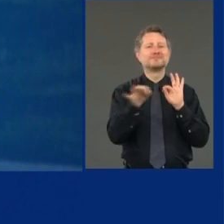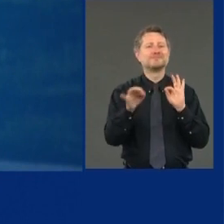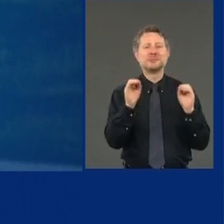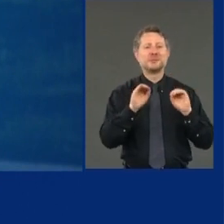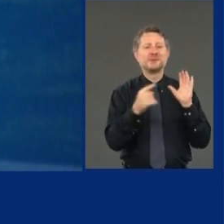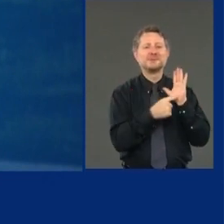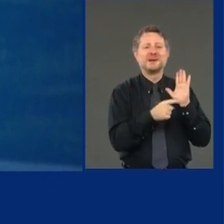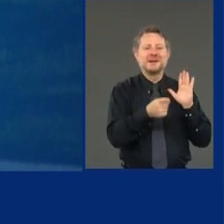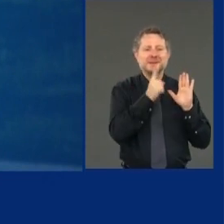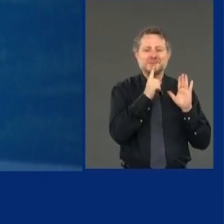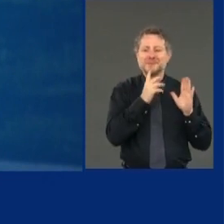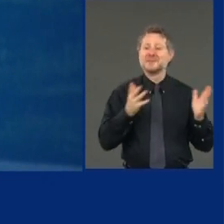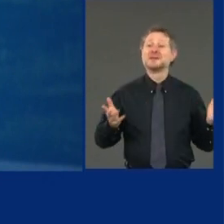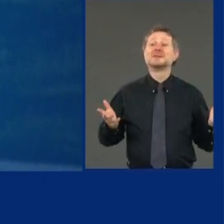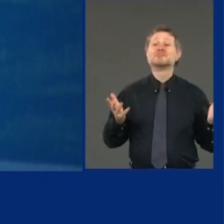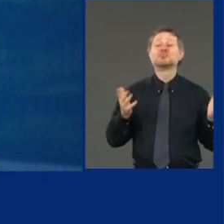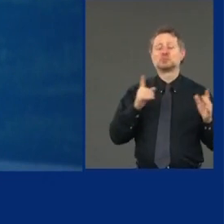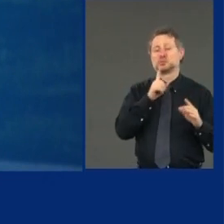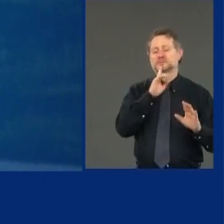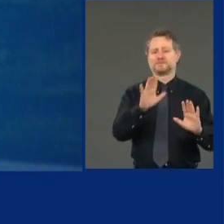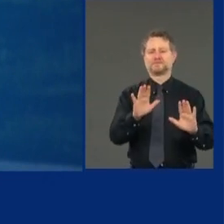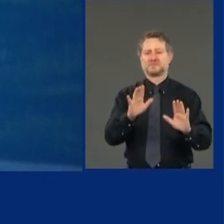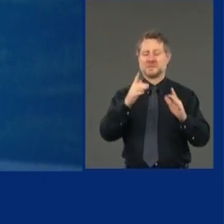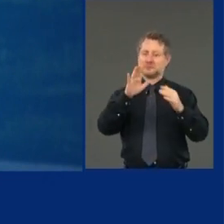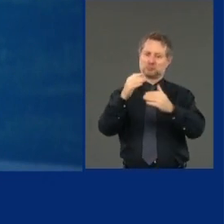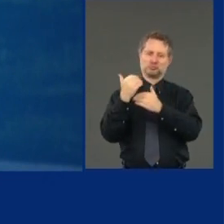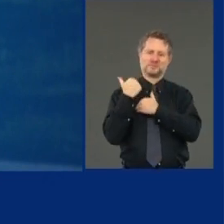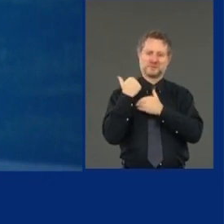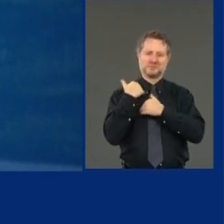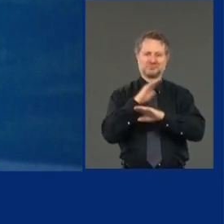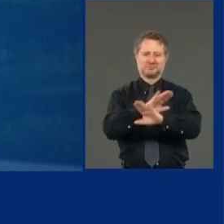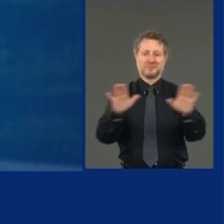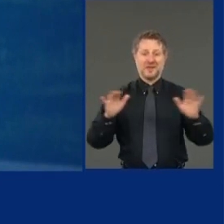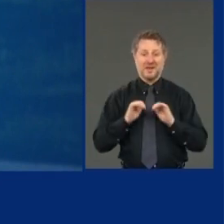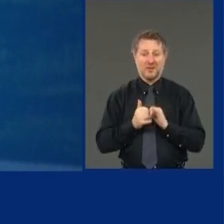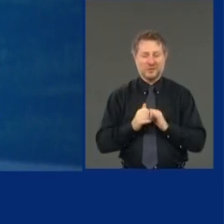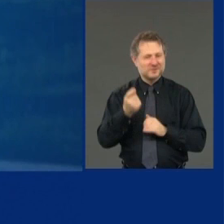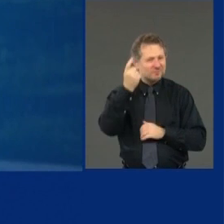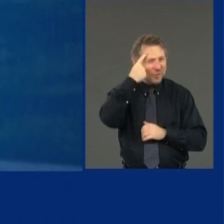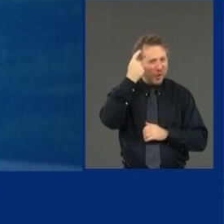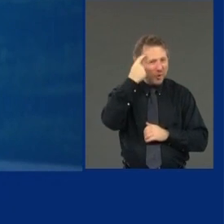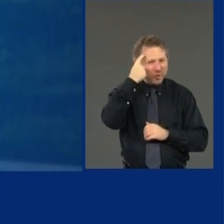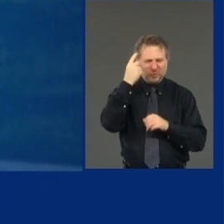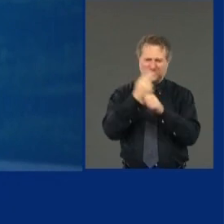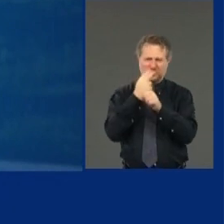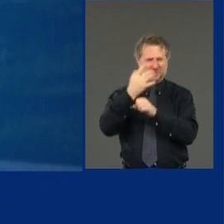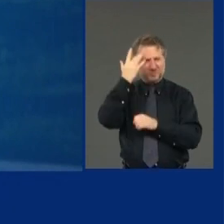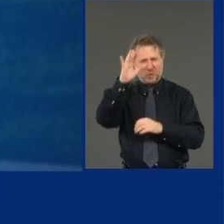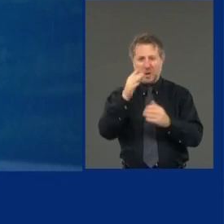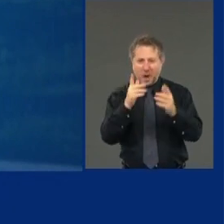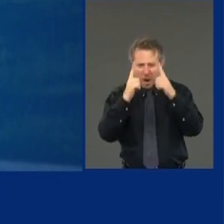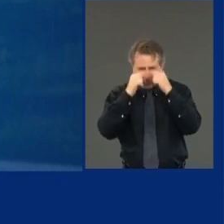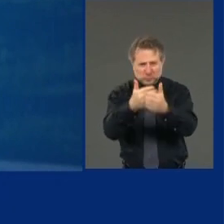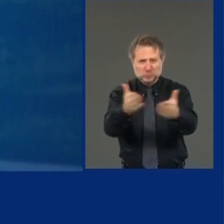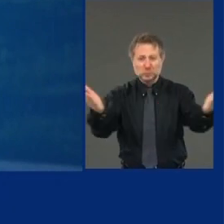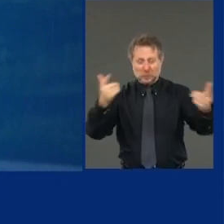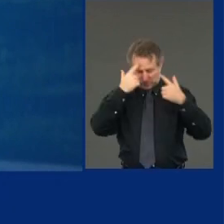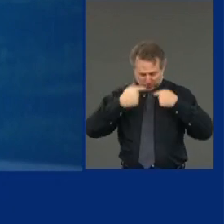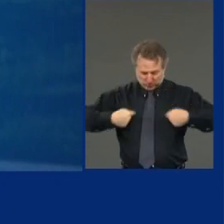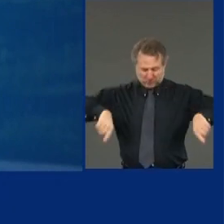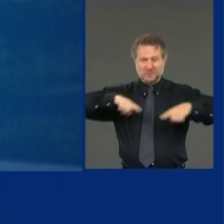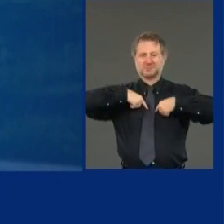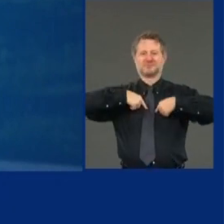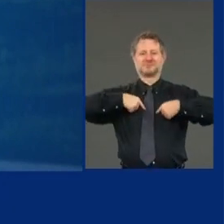So, SMART, how do we reopen SMART? It's up to you. It's up to us.